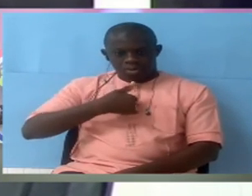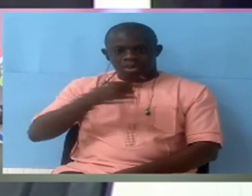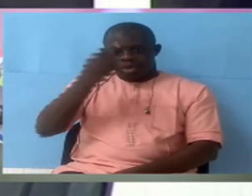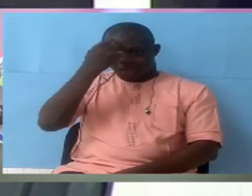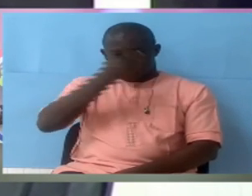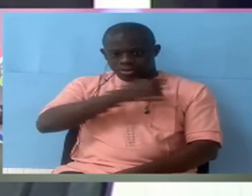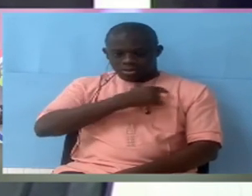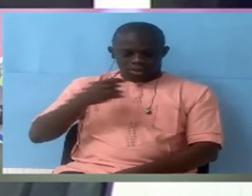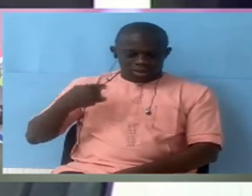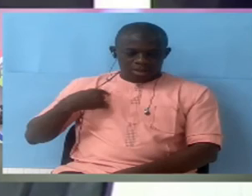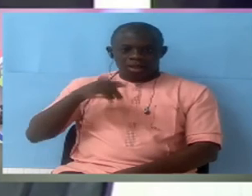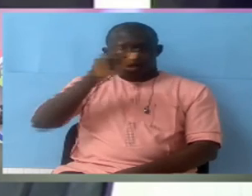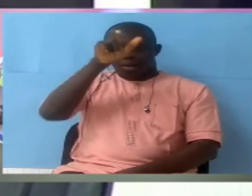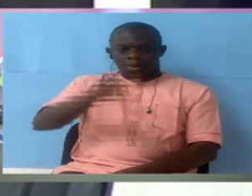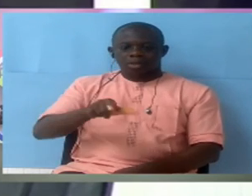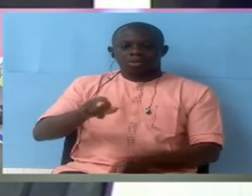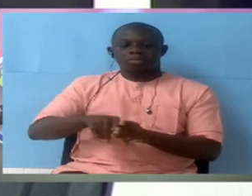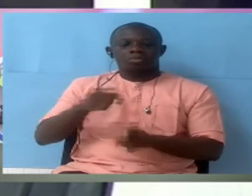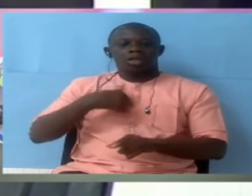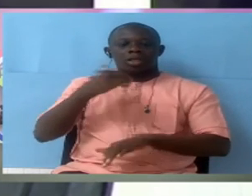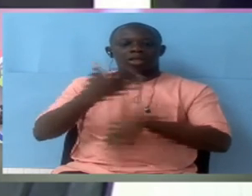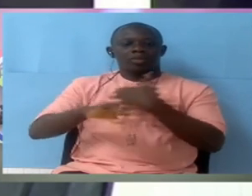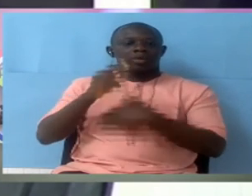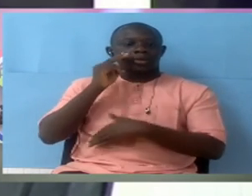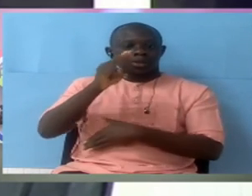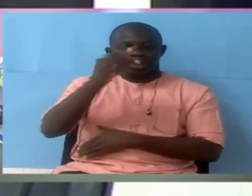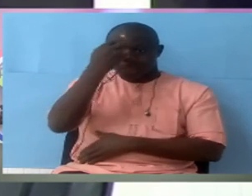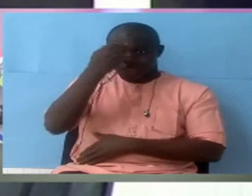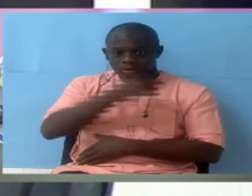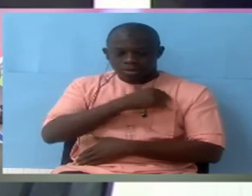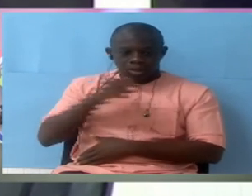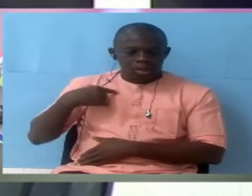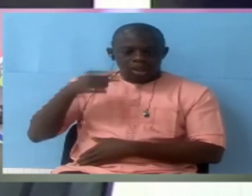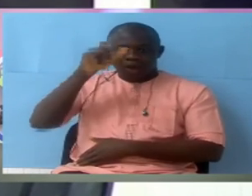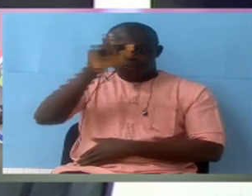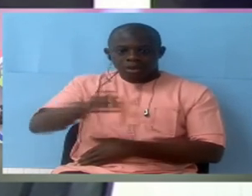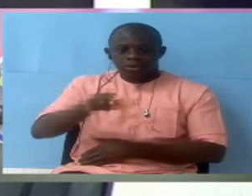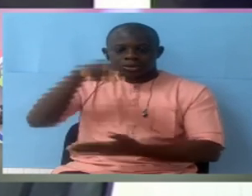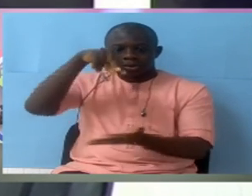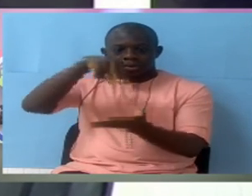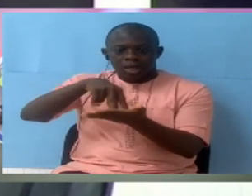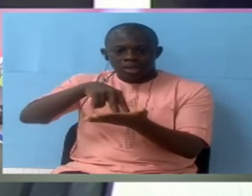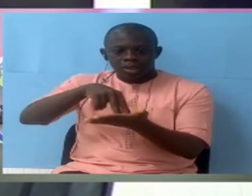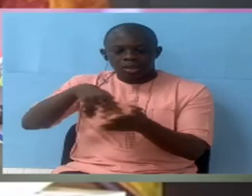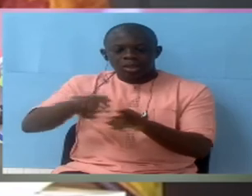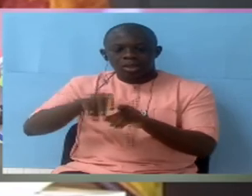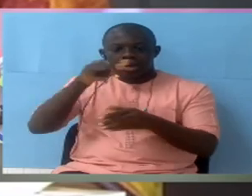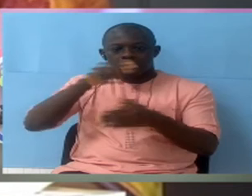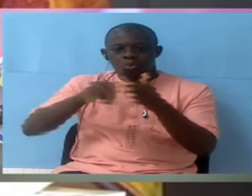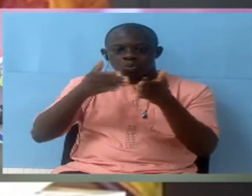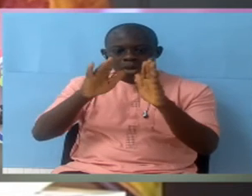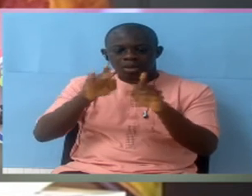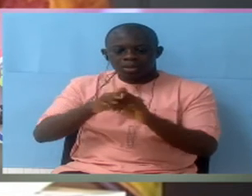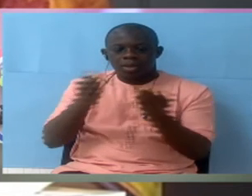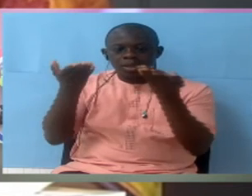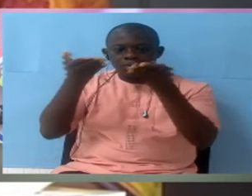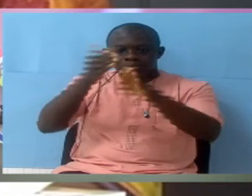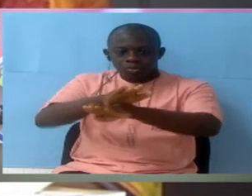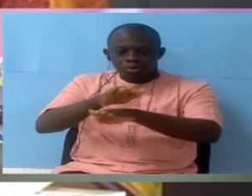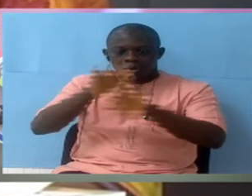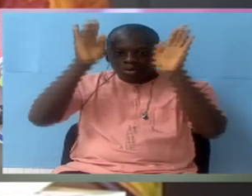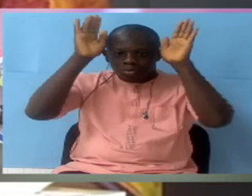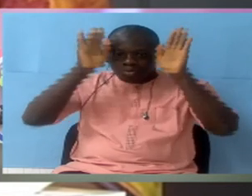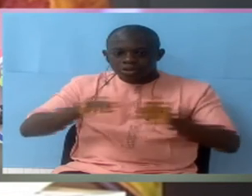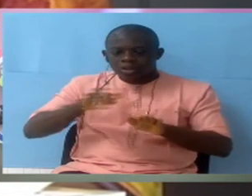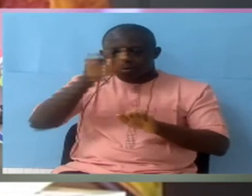Christian presiding over a Muslim burial. Wow, nit laj té won na wax na len ni man day Christian la